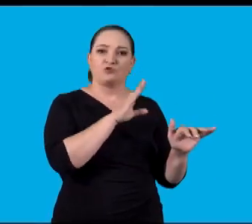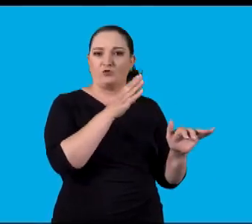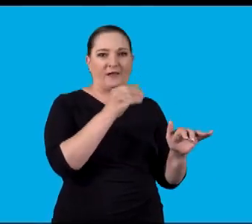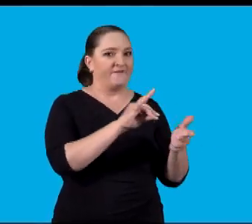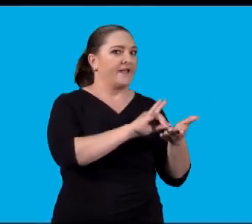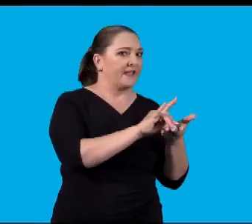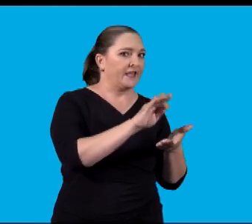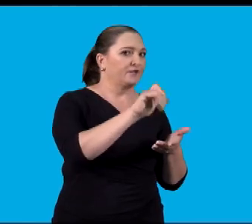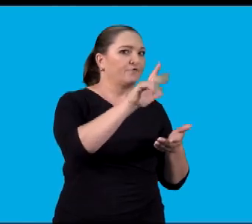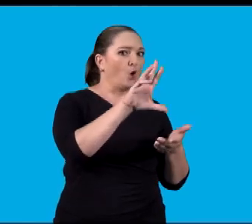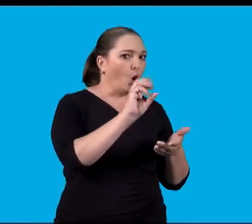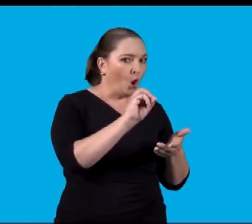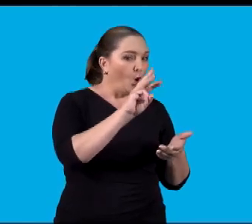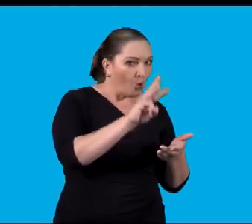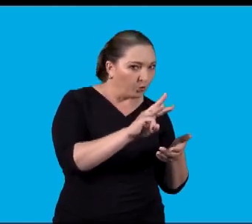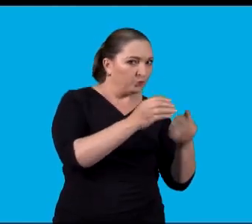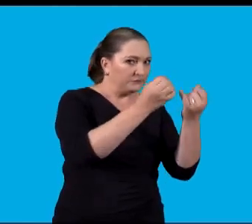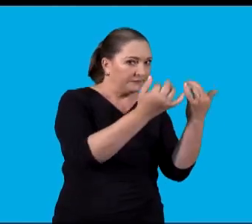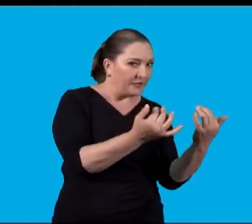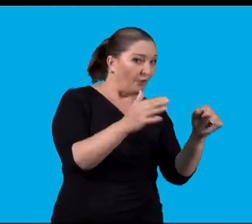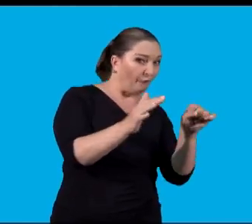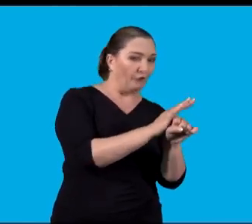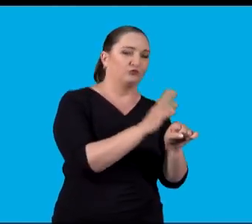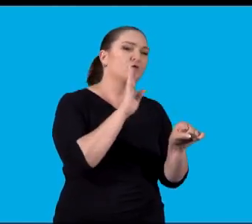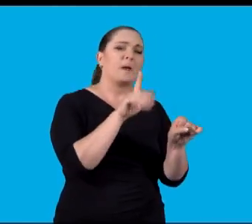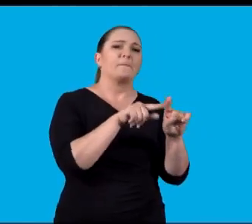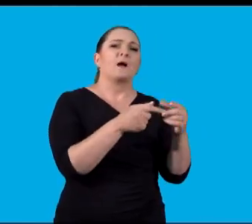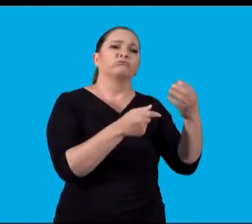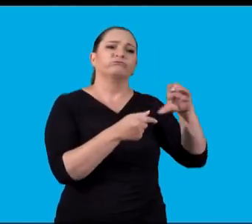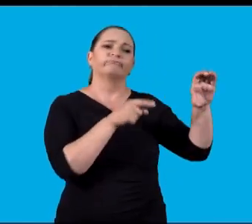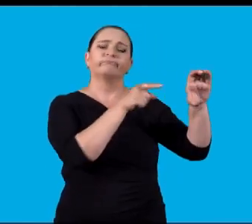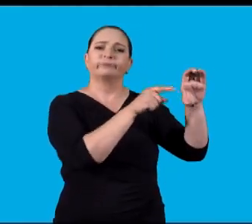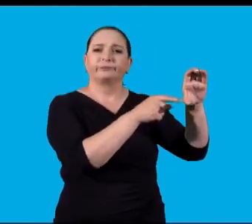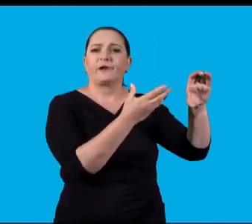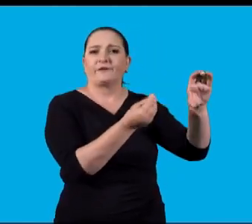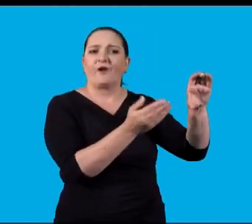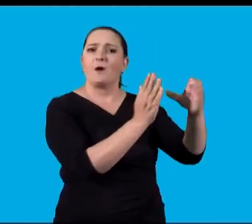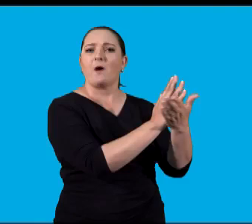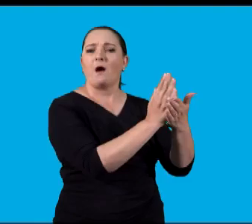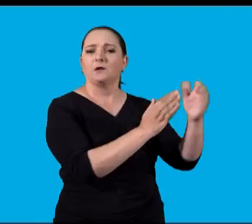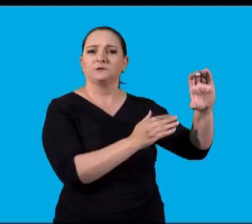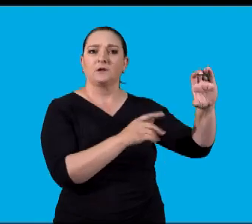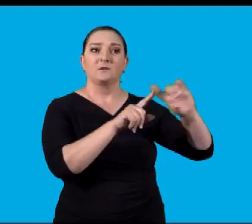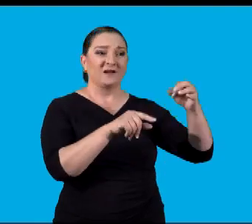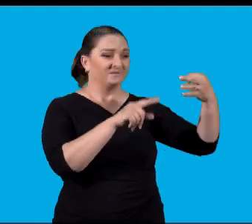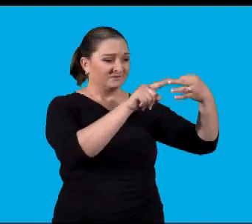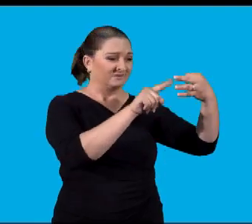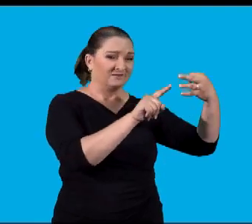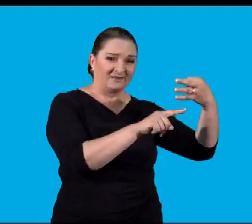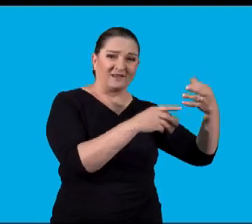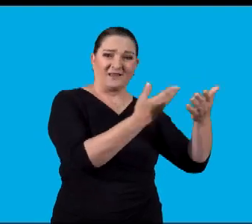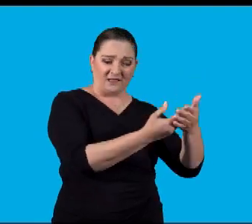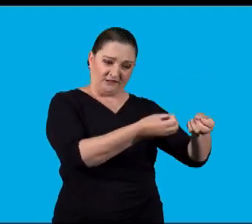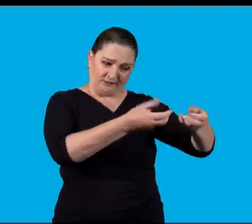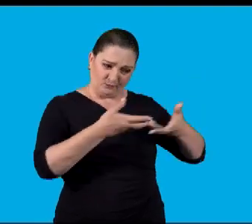flow statement, but you are given parts of the cash flow statement. Ensure that you expose yourself to all these type